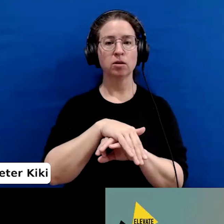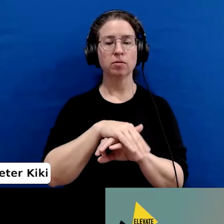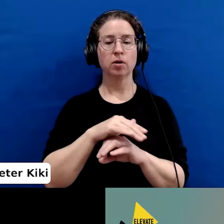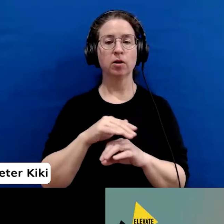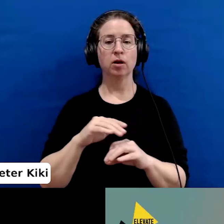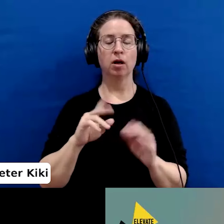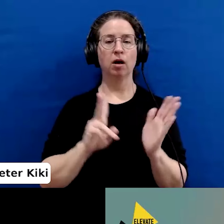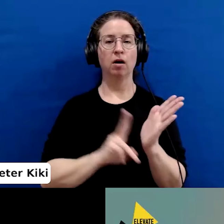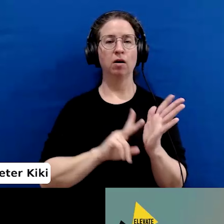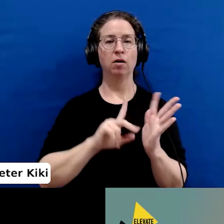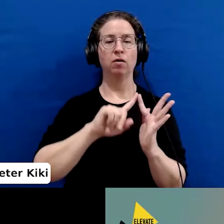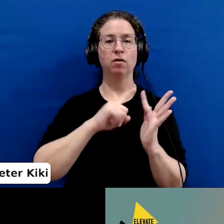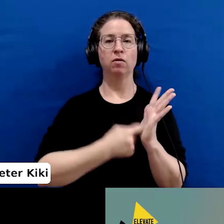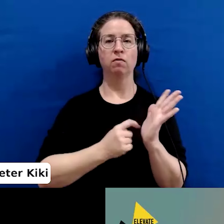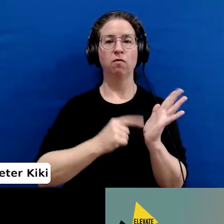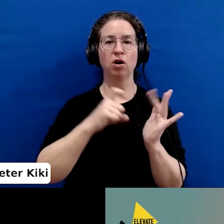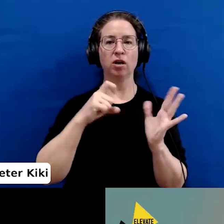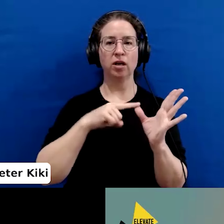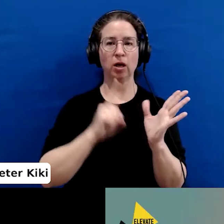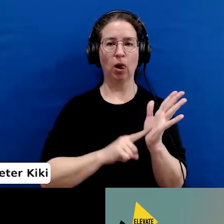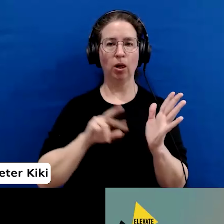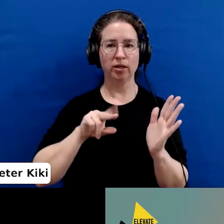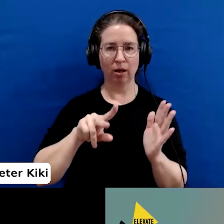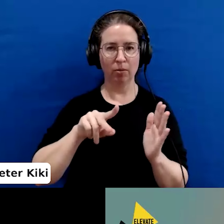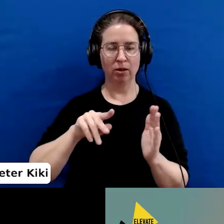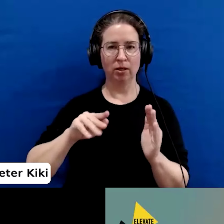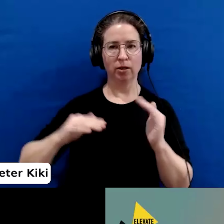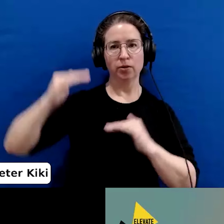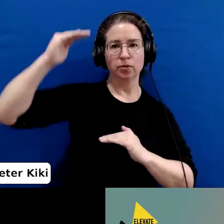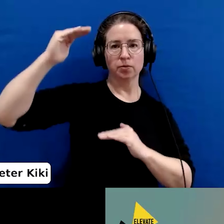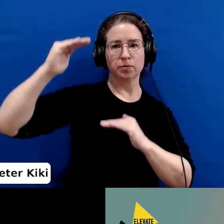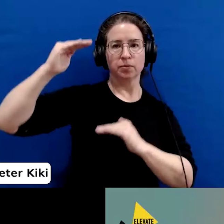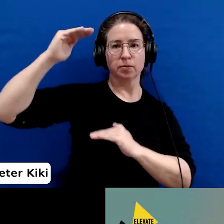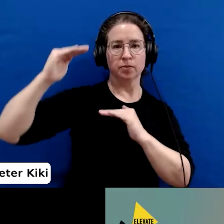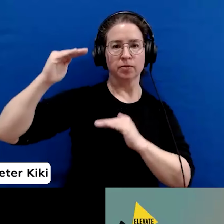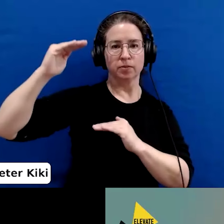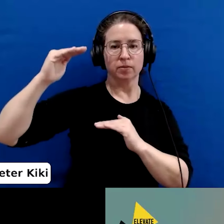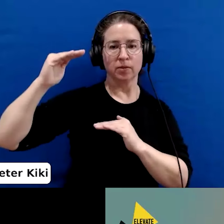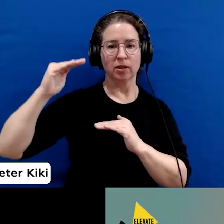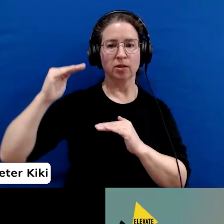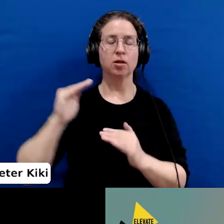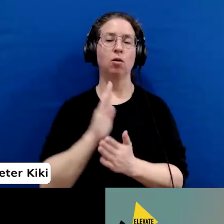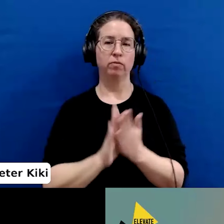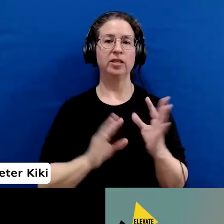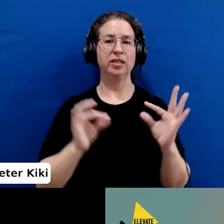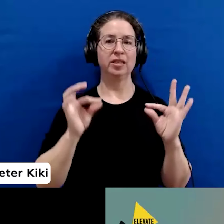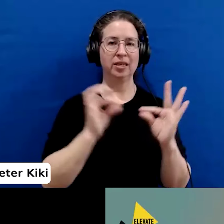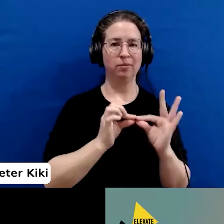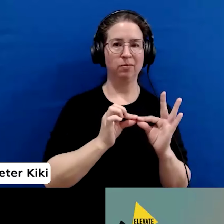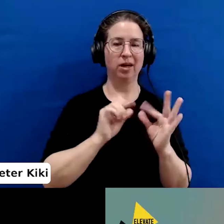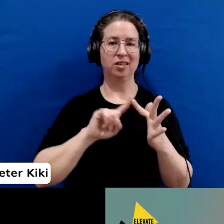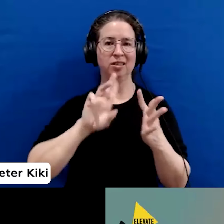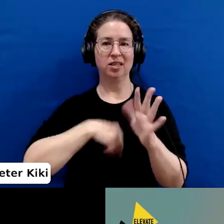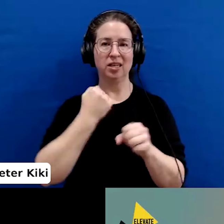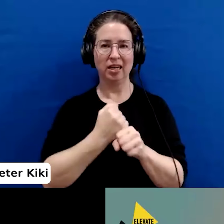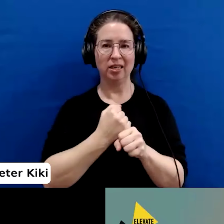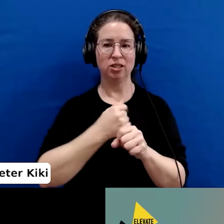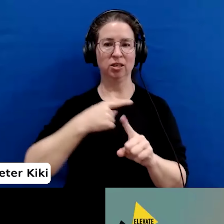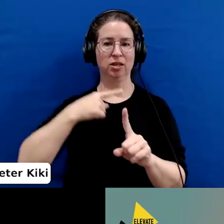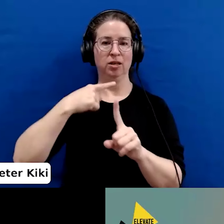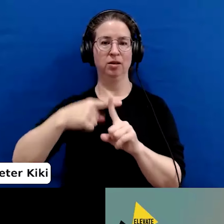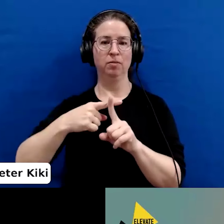So such as a Bachelor of Engineering leading into a master's, that would be eligible. We support